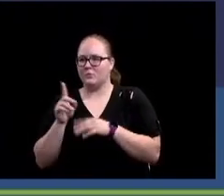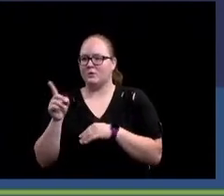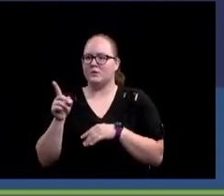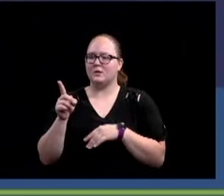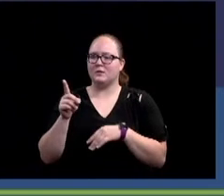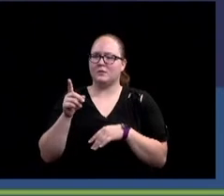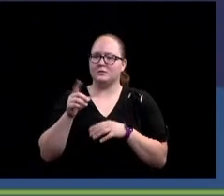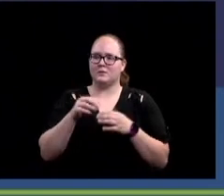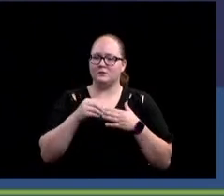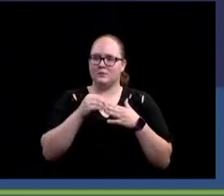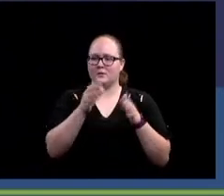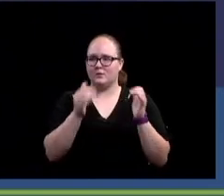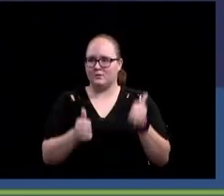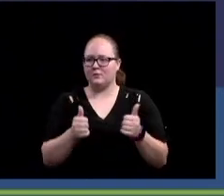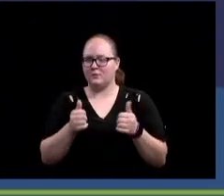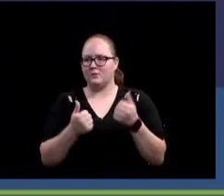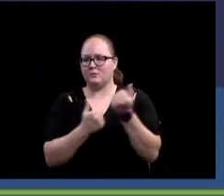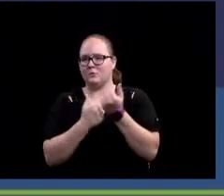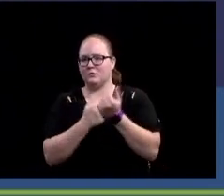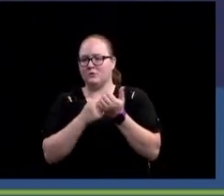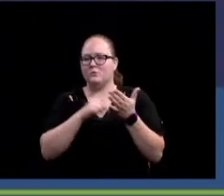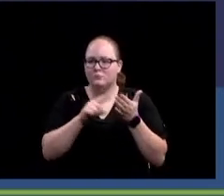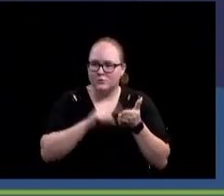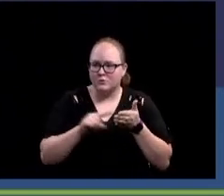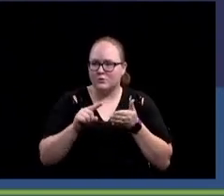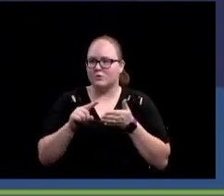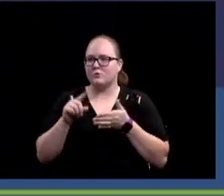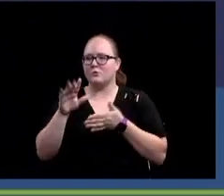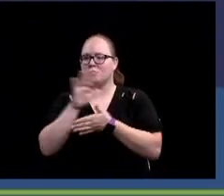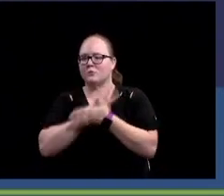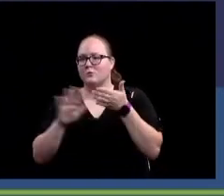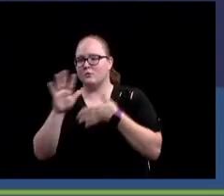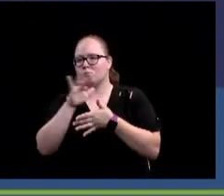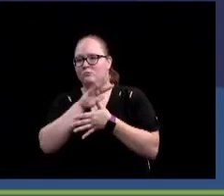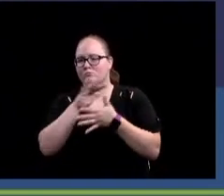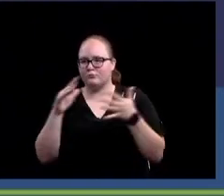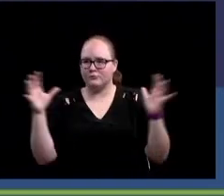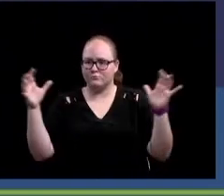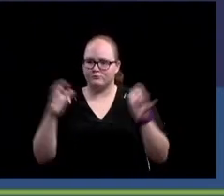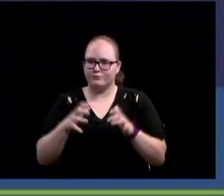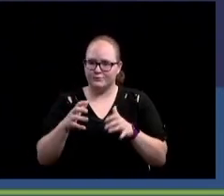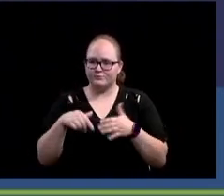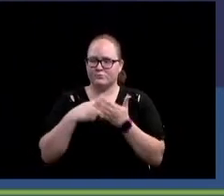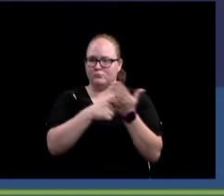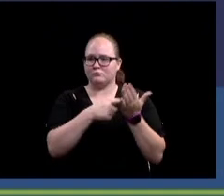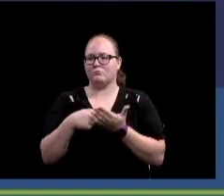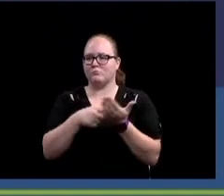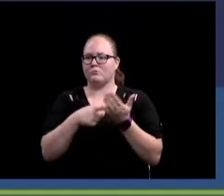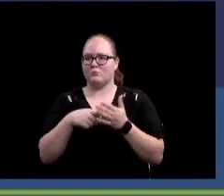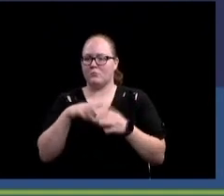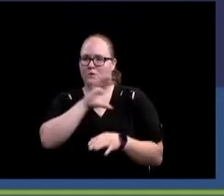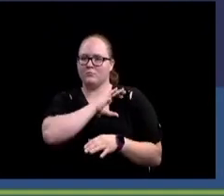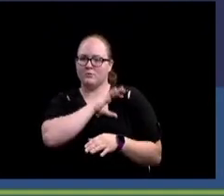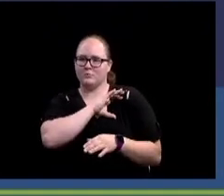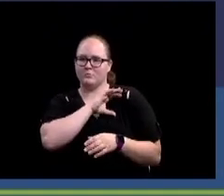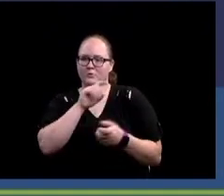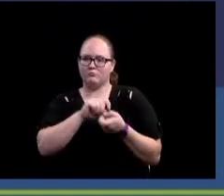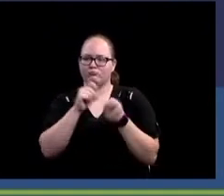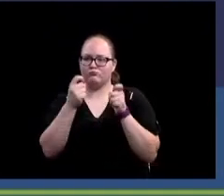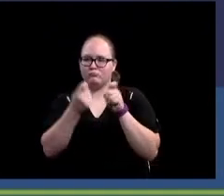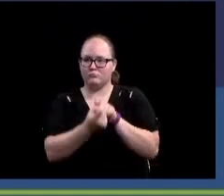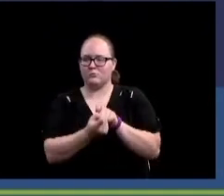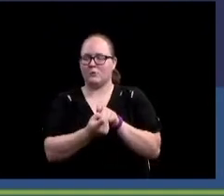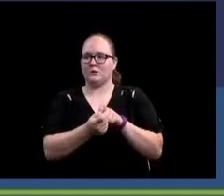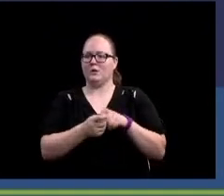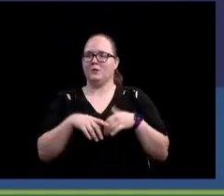others to look at potential advances and reforms in policing. The task force recommendations, each with action items, are organized around 6 main